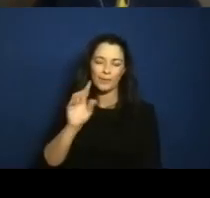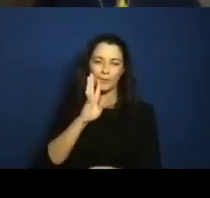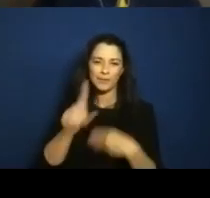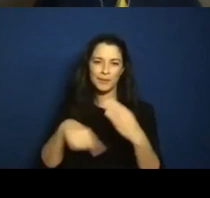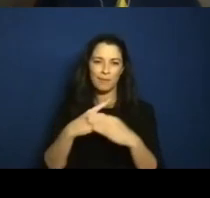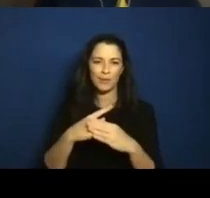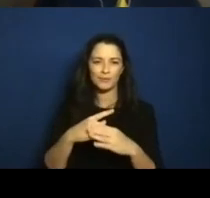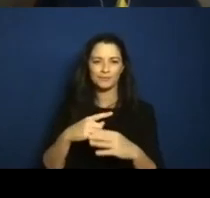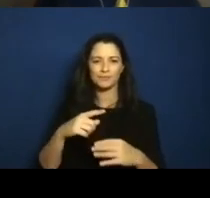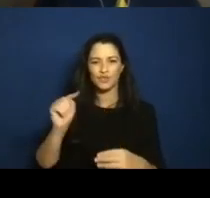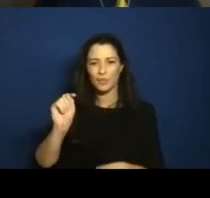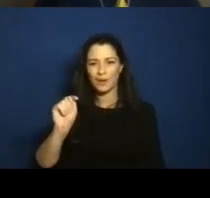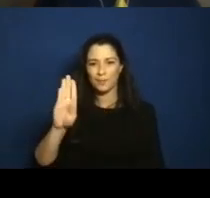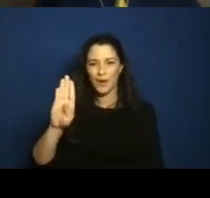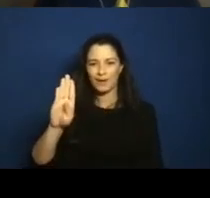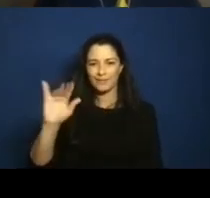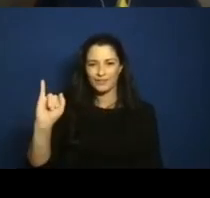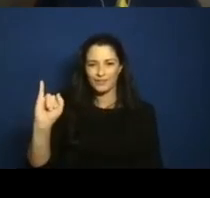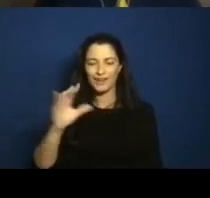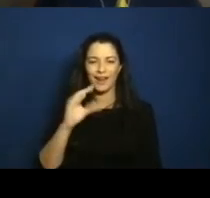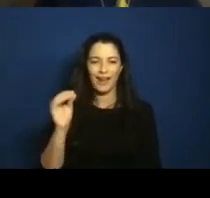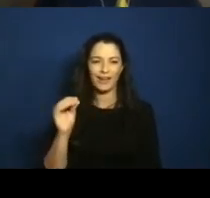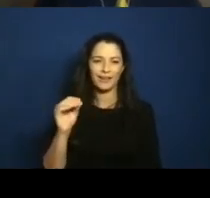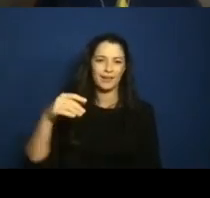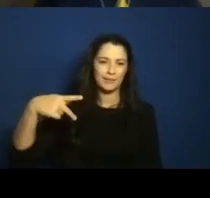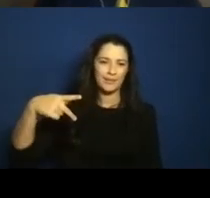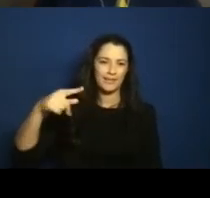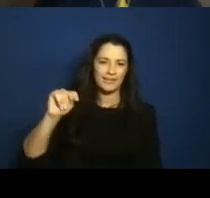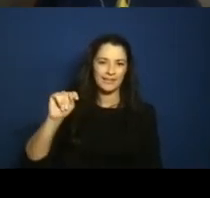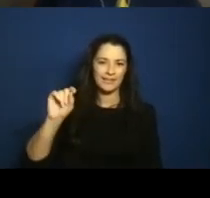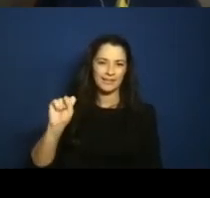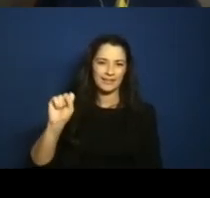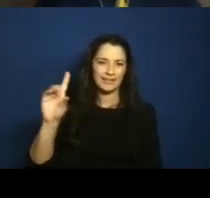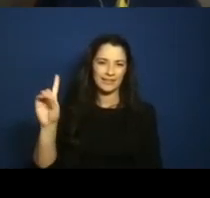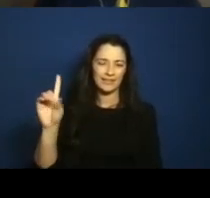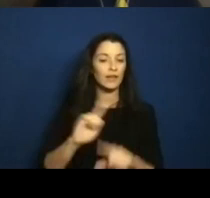brain injury and you know, post-traumatic stress syndrome. But